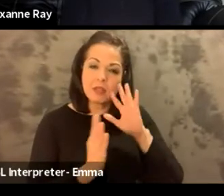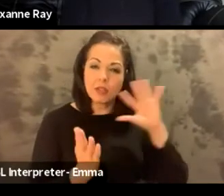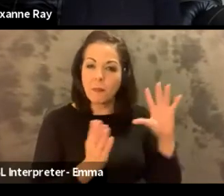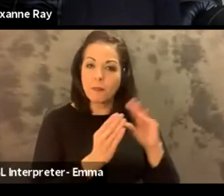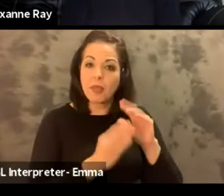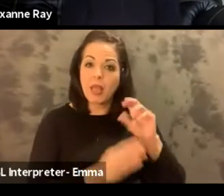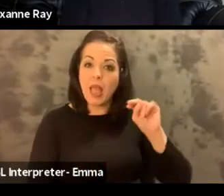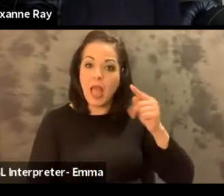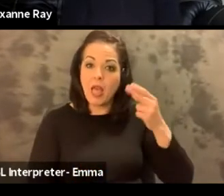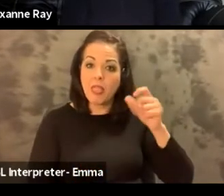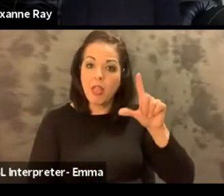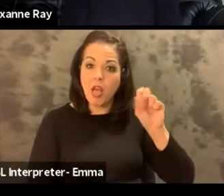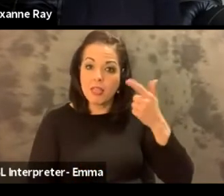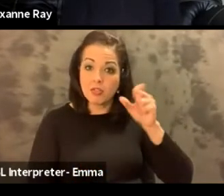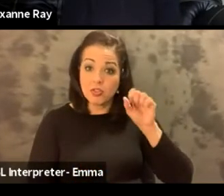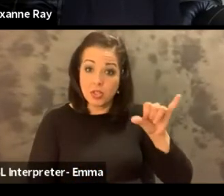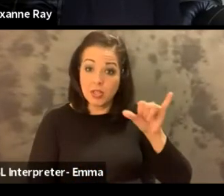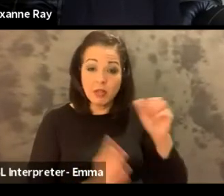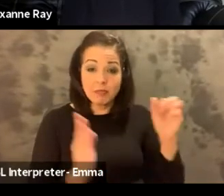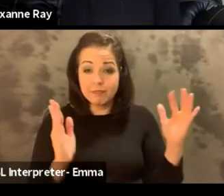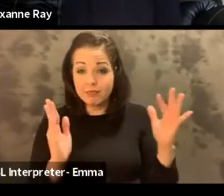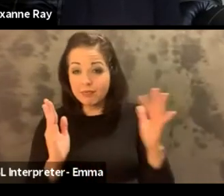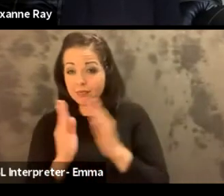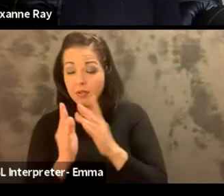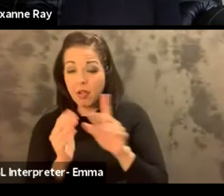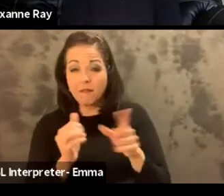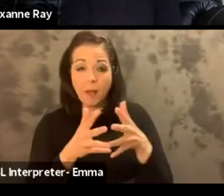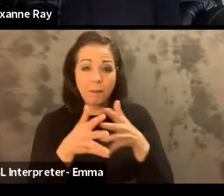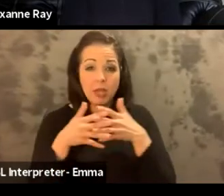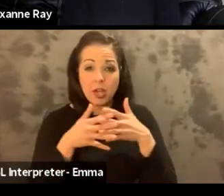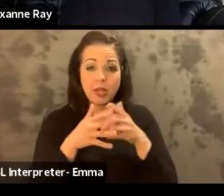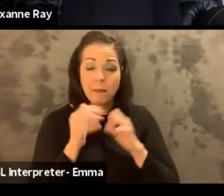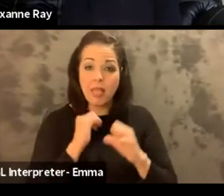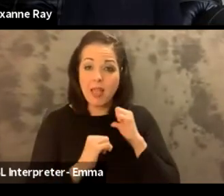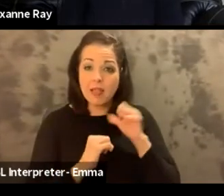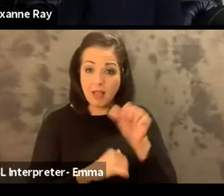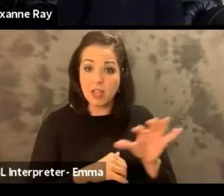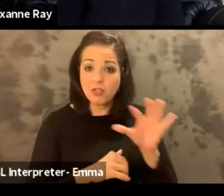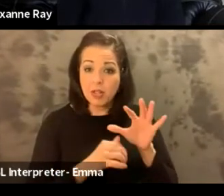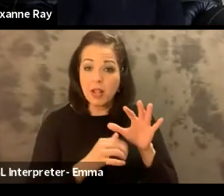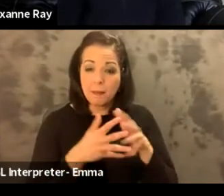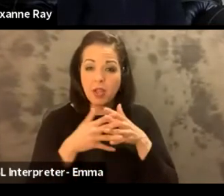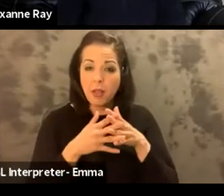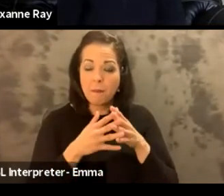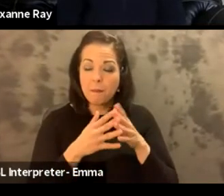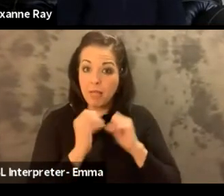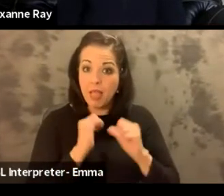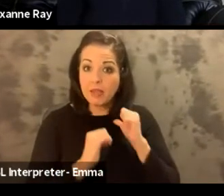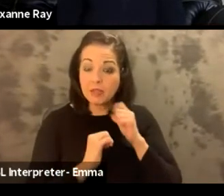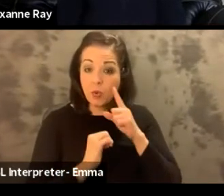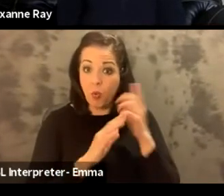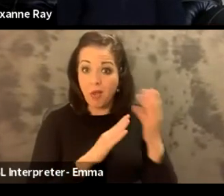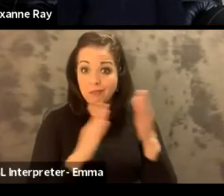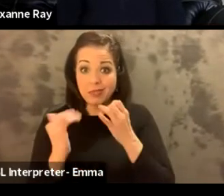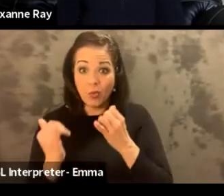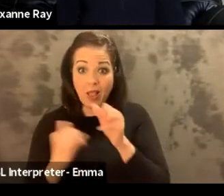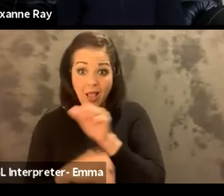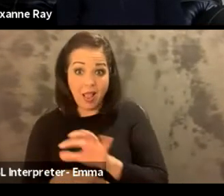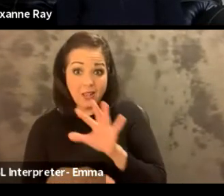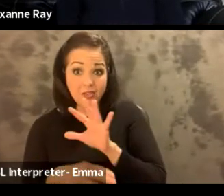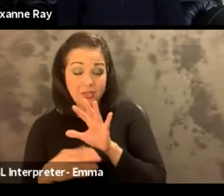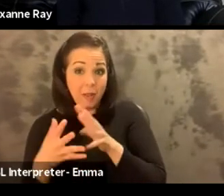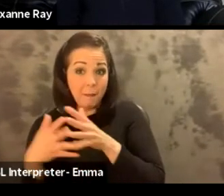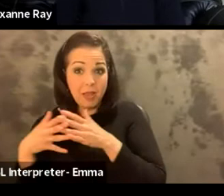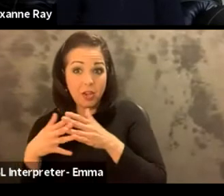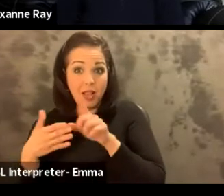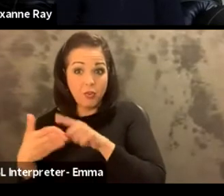Asian American plays. And, you know, while today, I'm sure that an Asian American critic would be asked